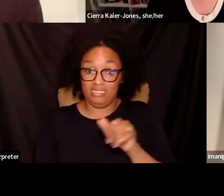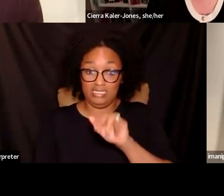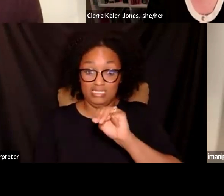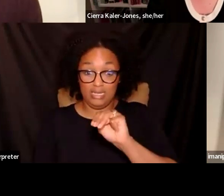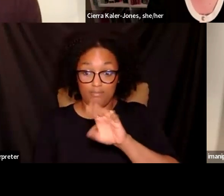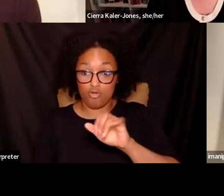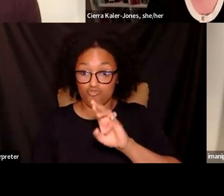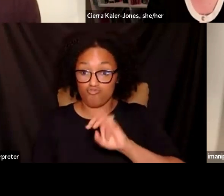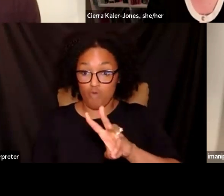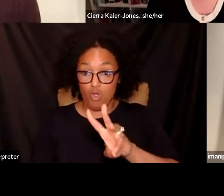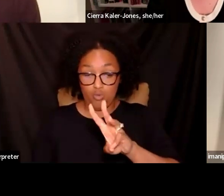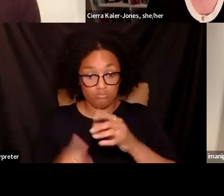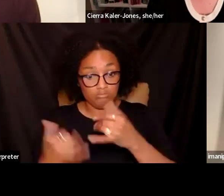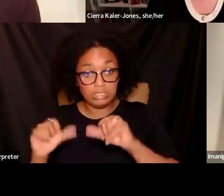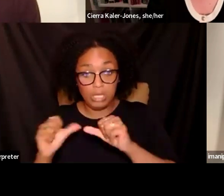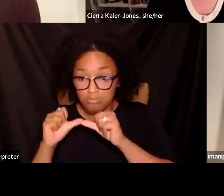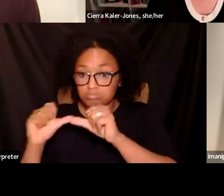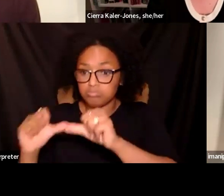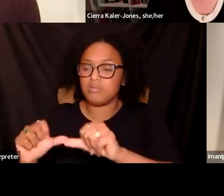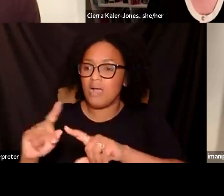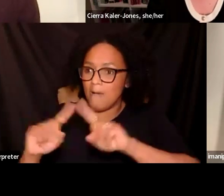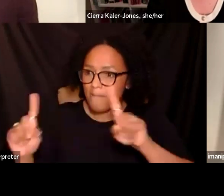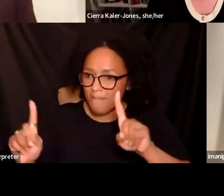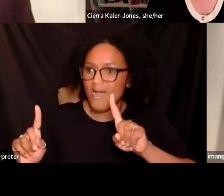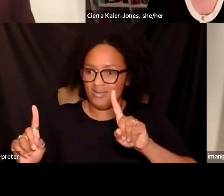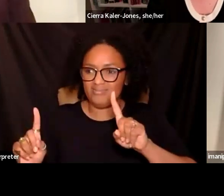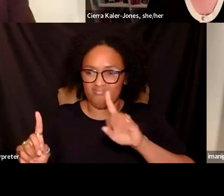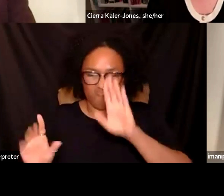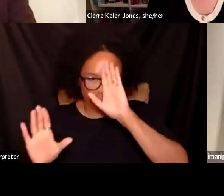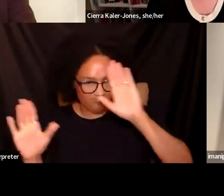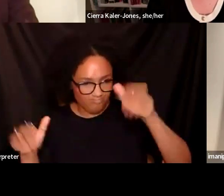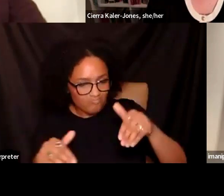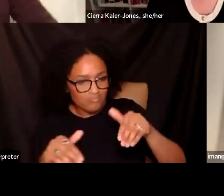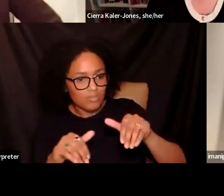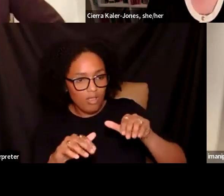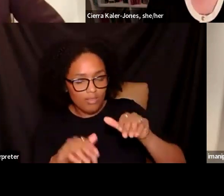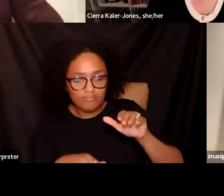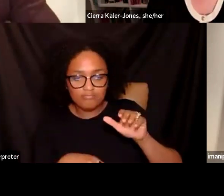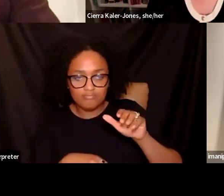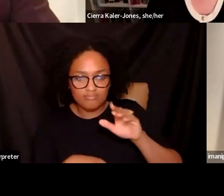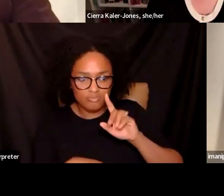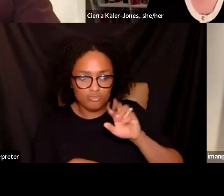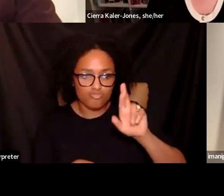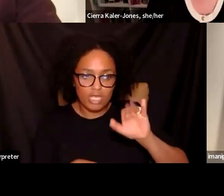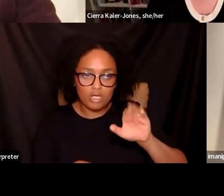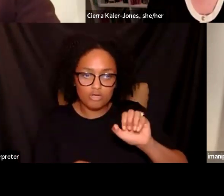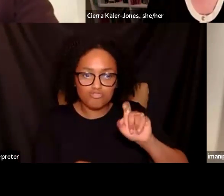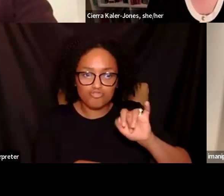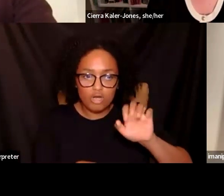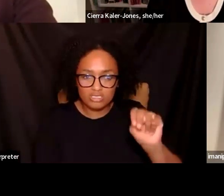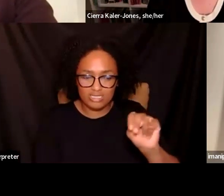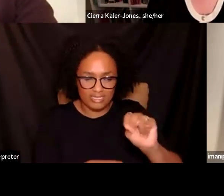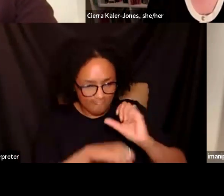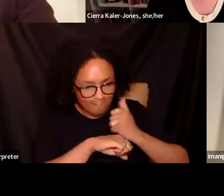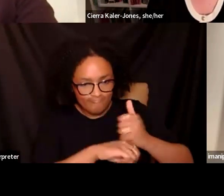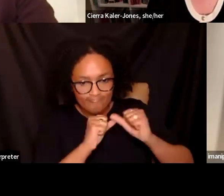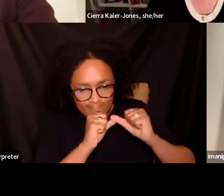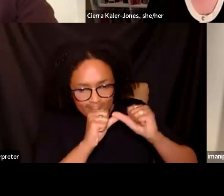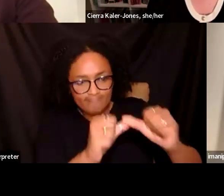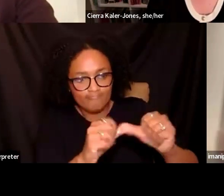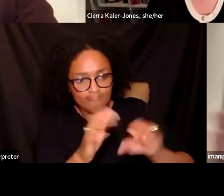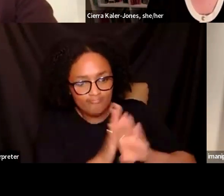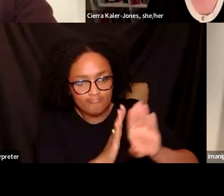holding fast to the promise of the Reconstruction Amendments, is what Black people are doing. And and I